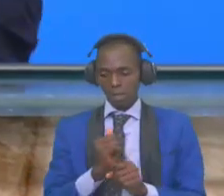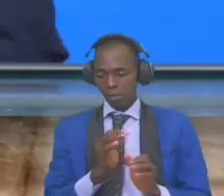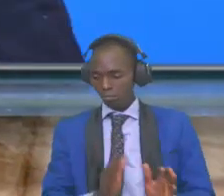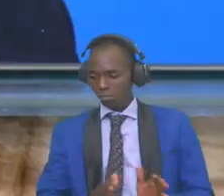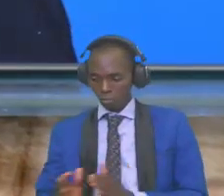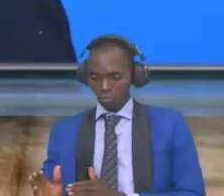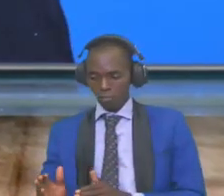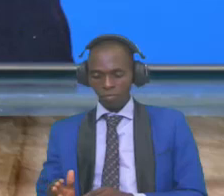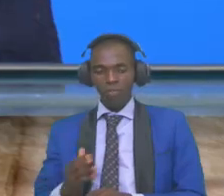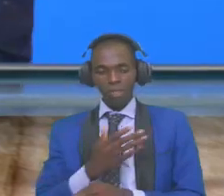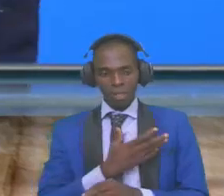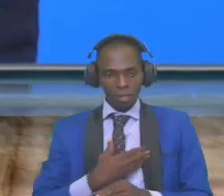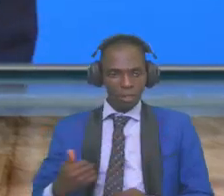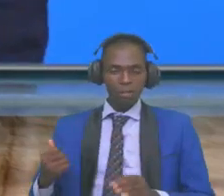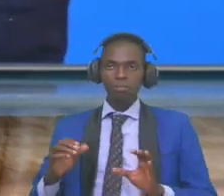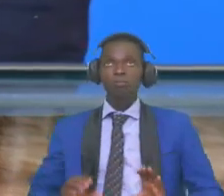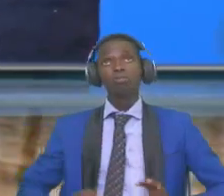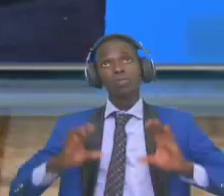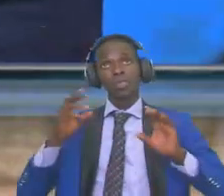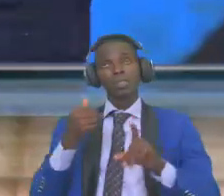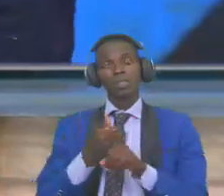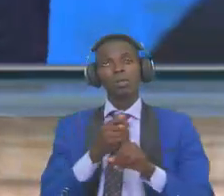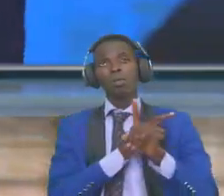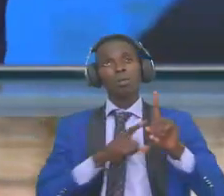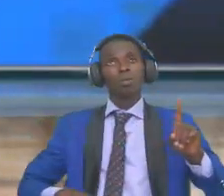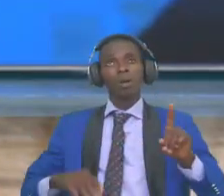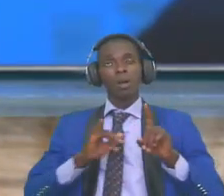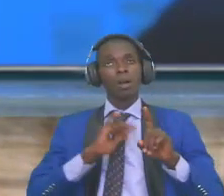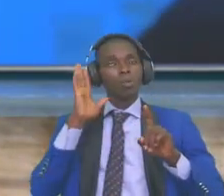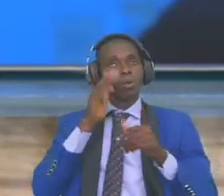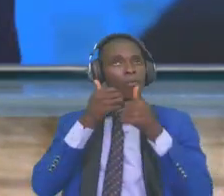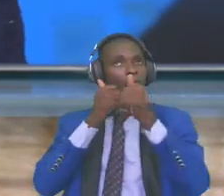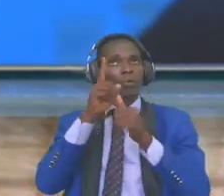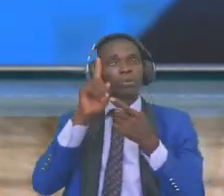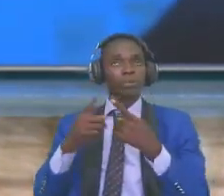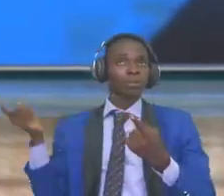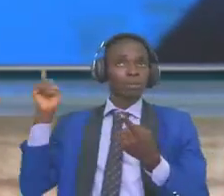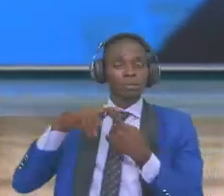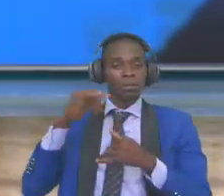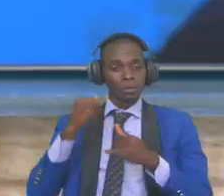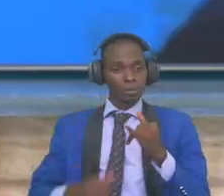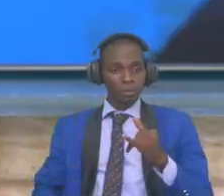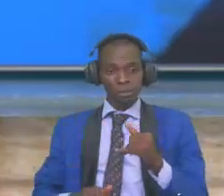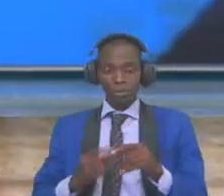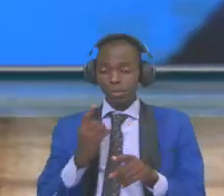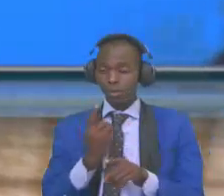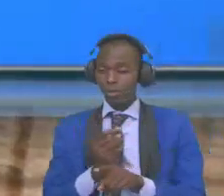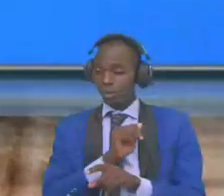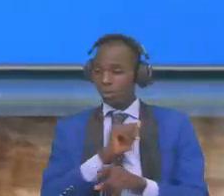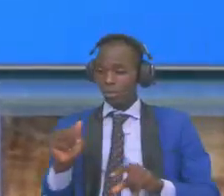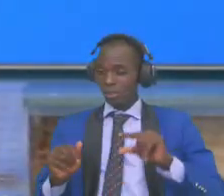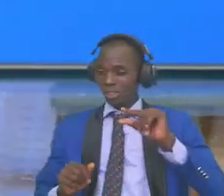they consecrate themselves, Lord, I'm going to follow you to the end, a little